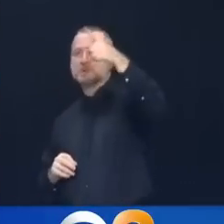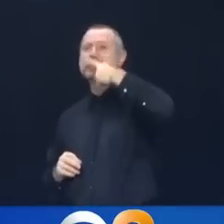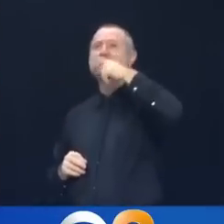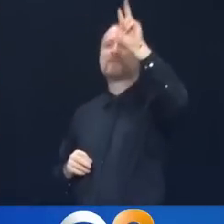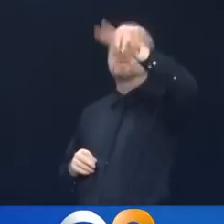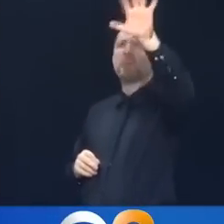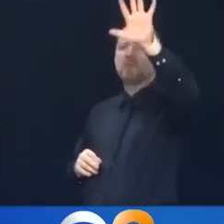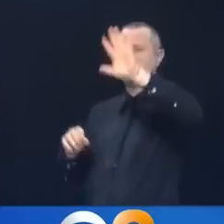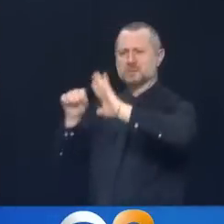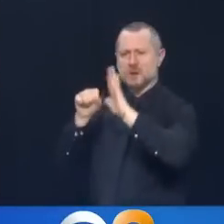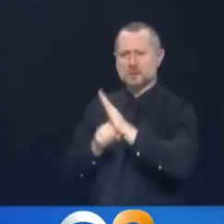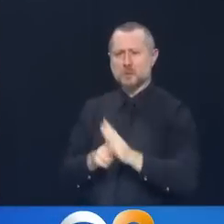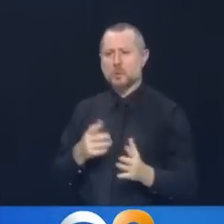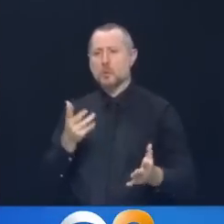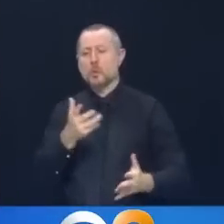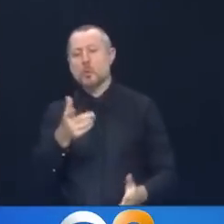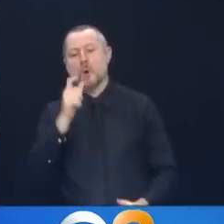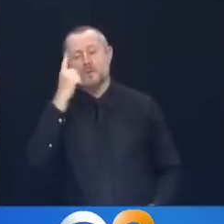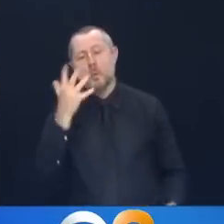What's the answer to that question?